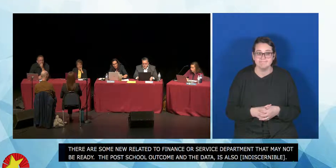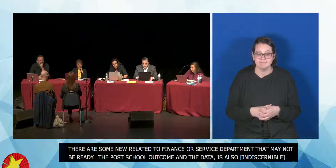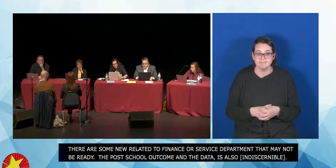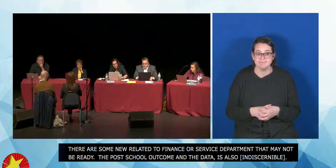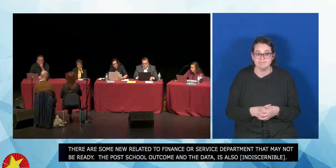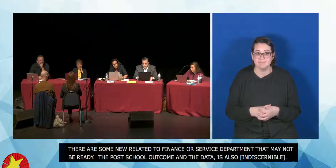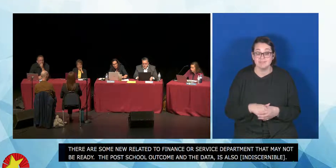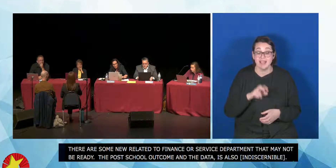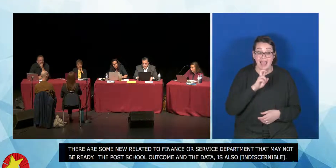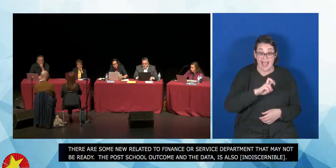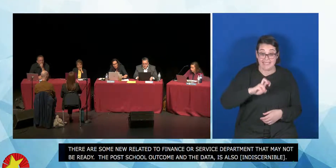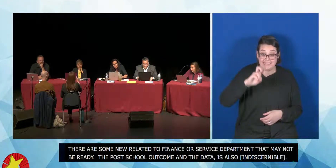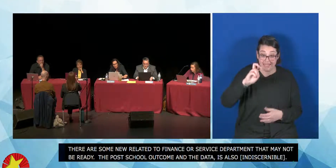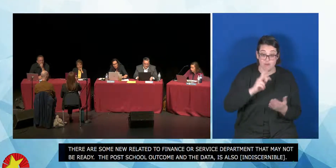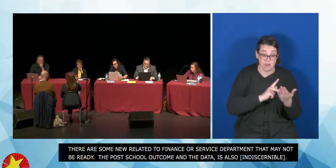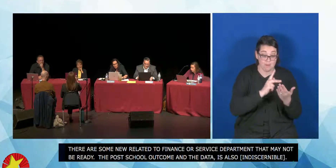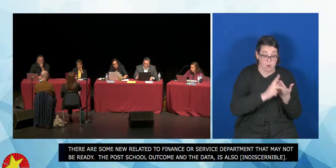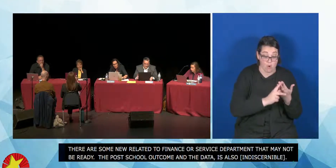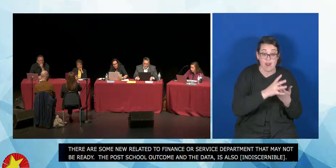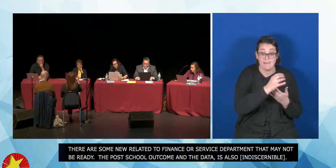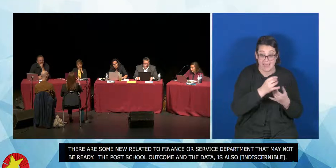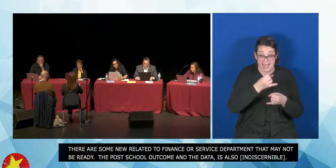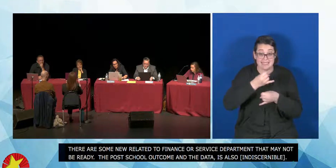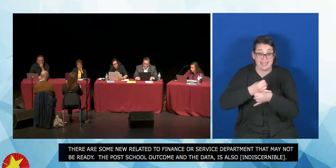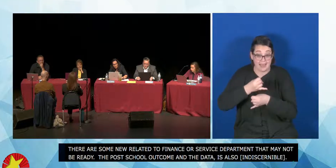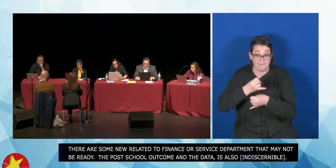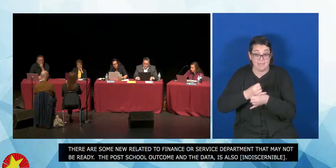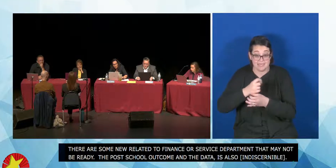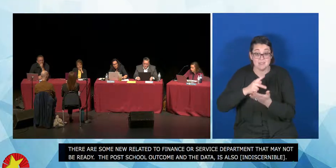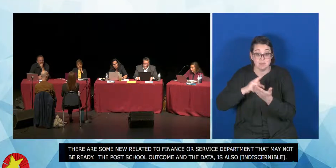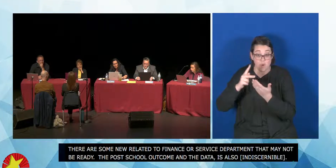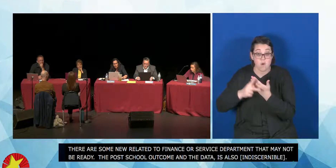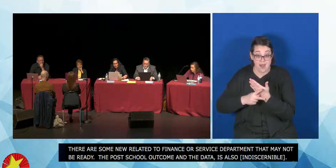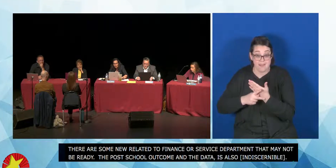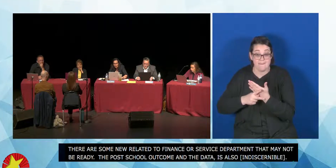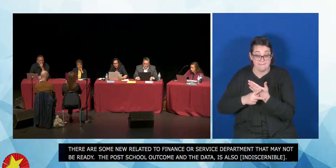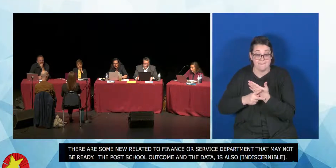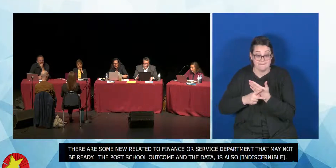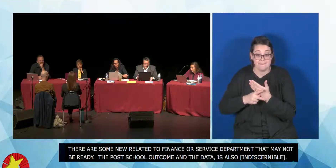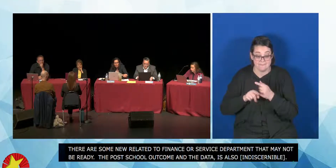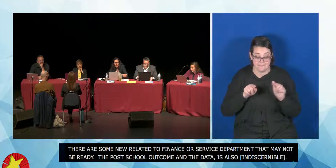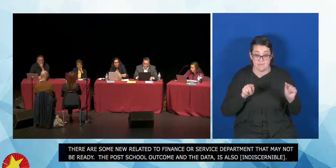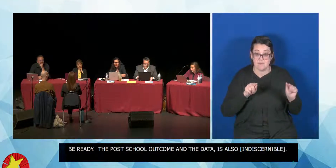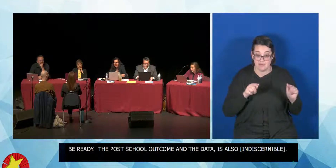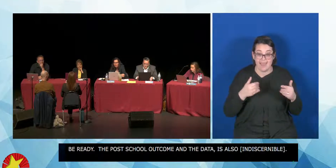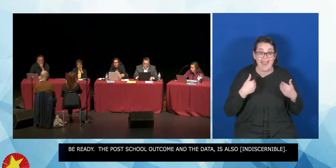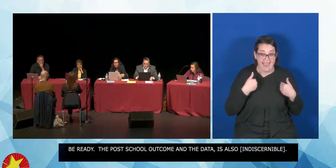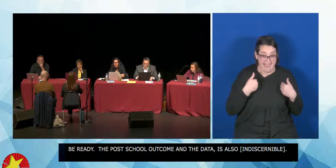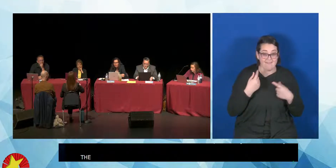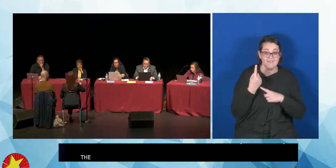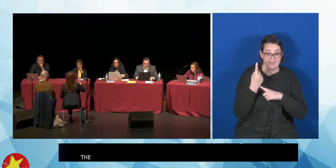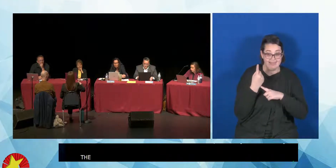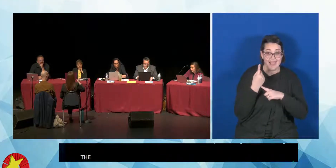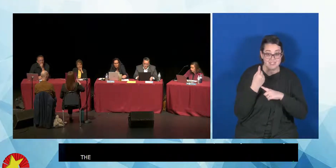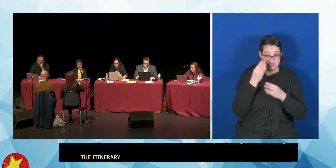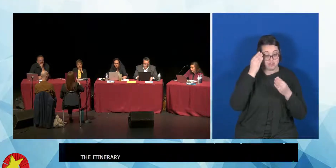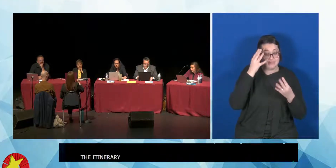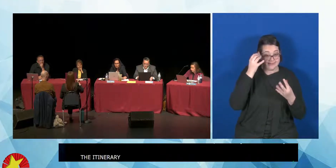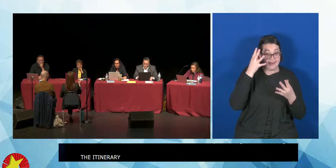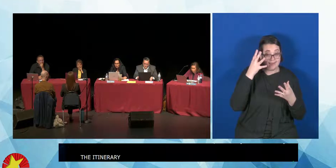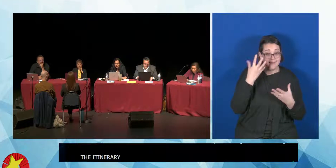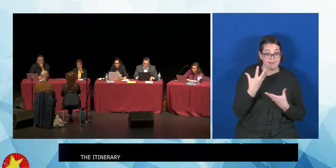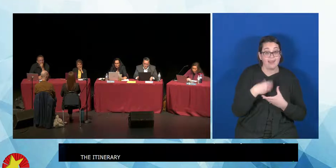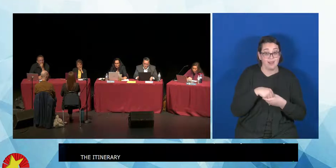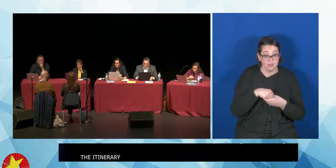The itinerant program and the campus program do have last year's data included in the